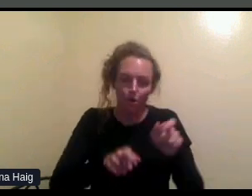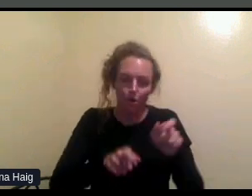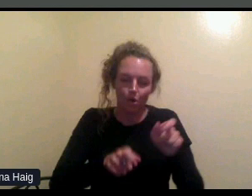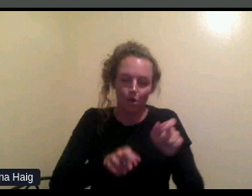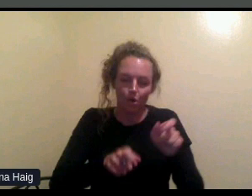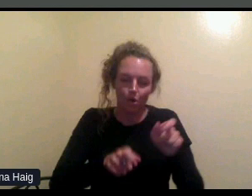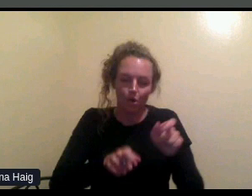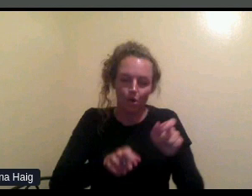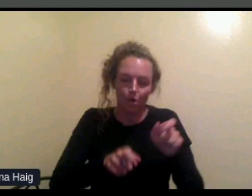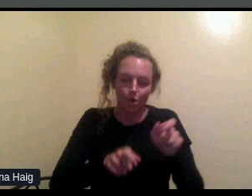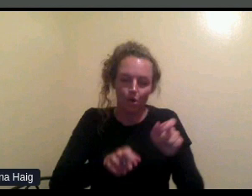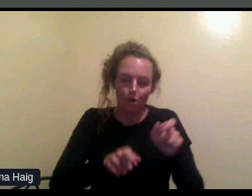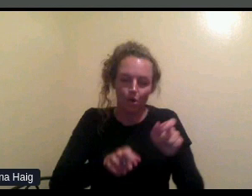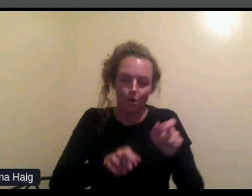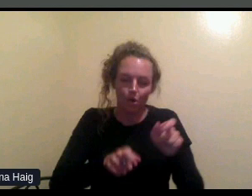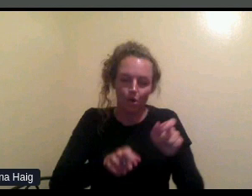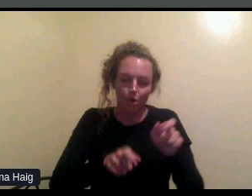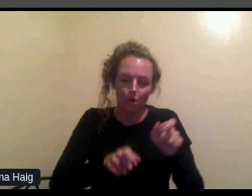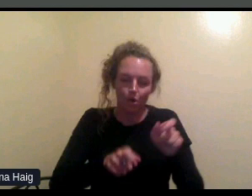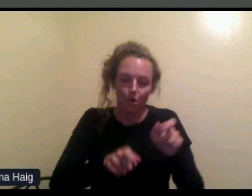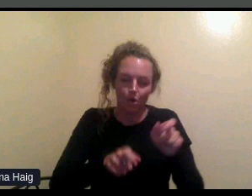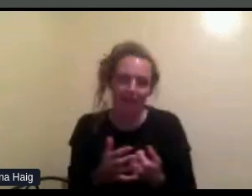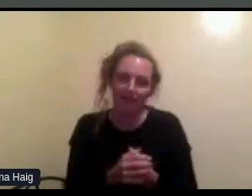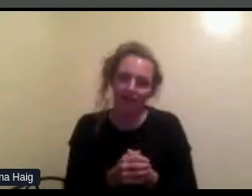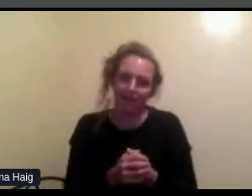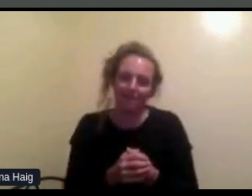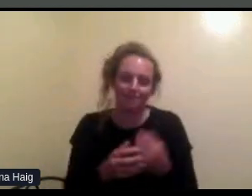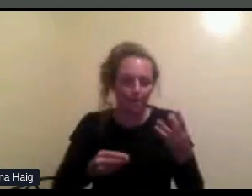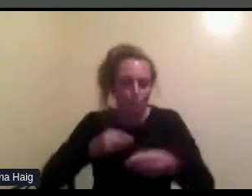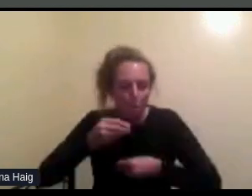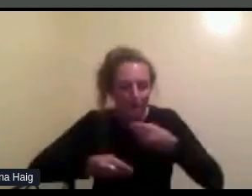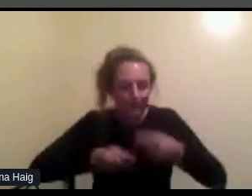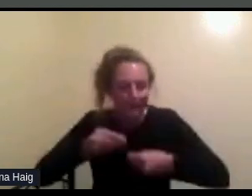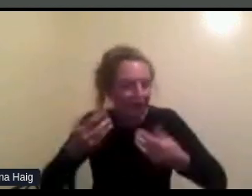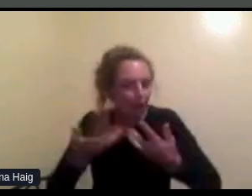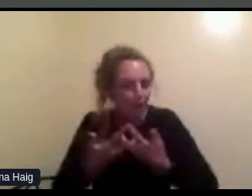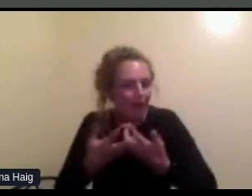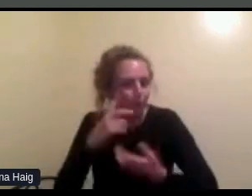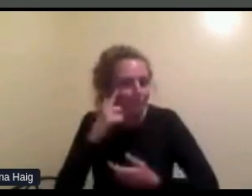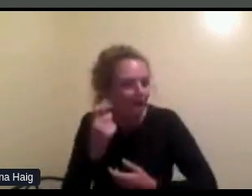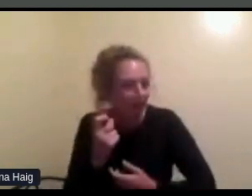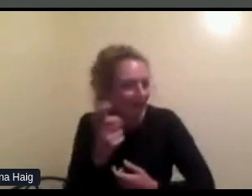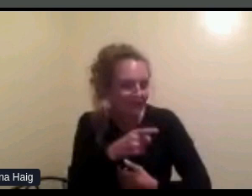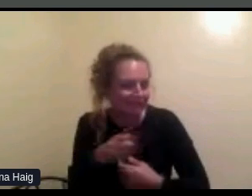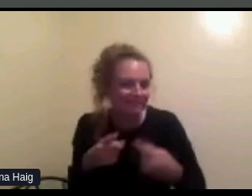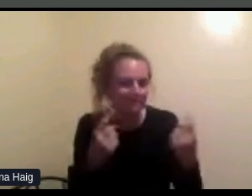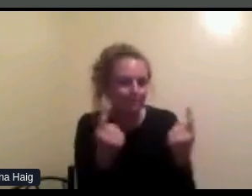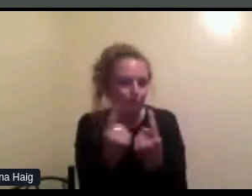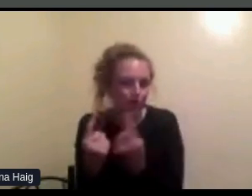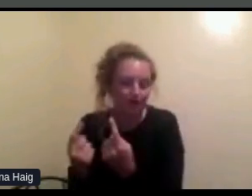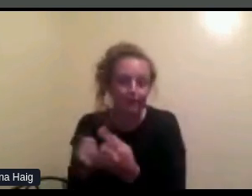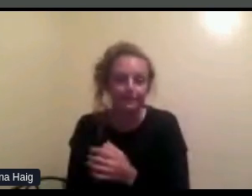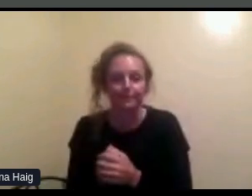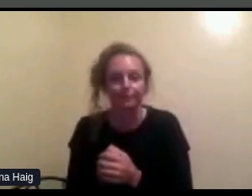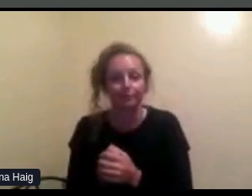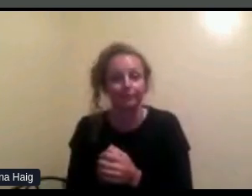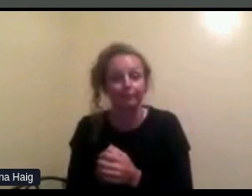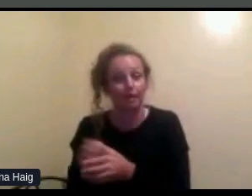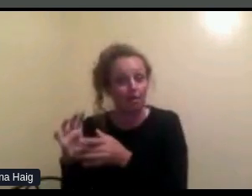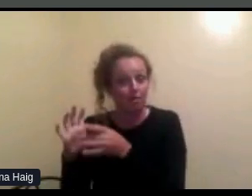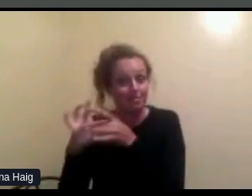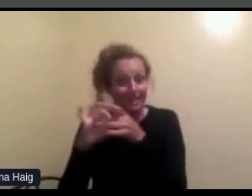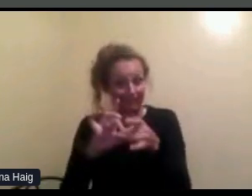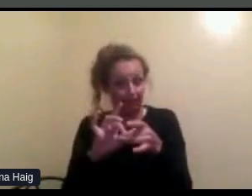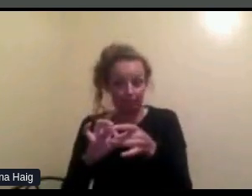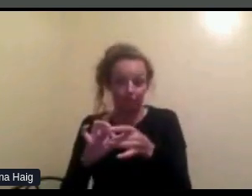to identify, and then figuring out how you find this stuff. I suppose the other thing I would say is that we've put a link in the chat to